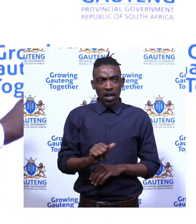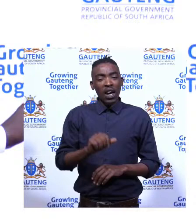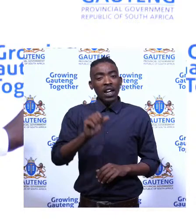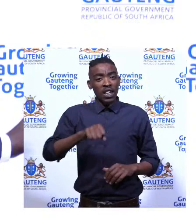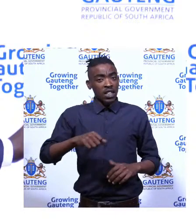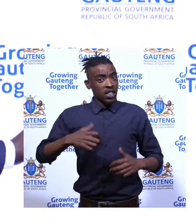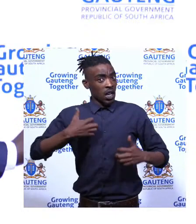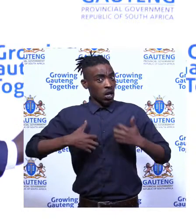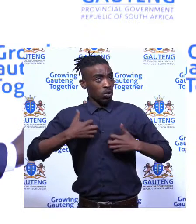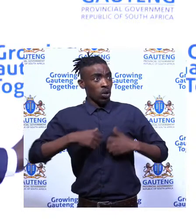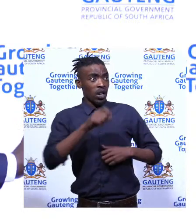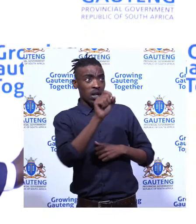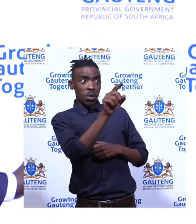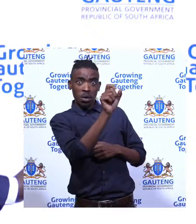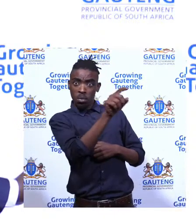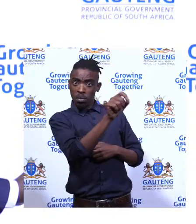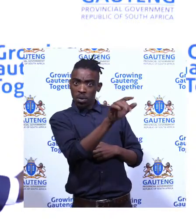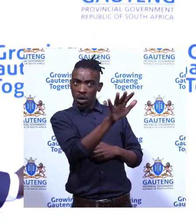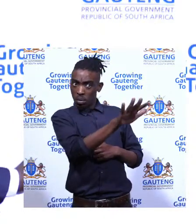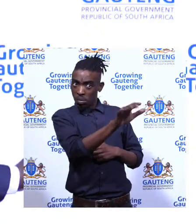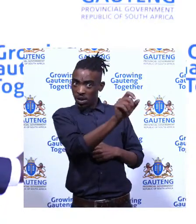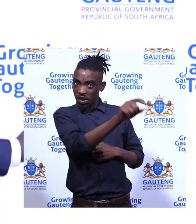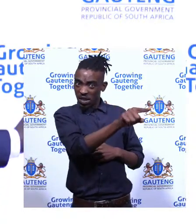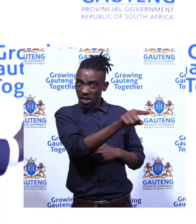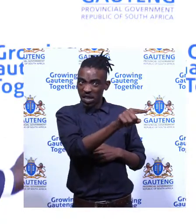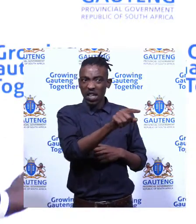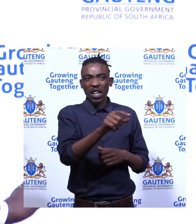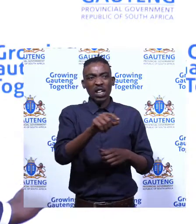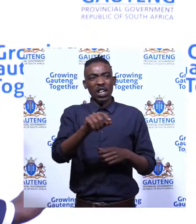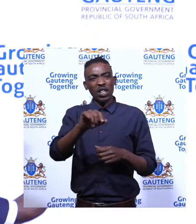Ekurhuleni and Joburg were linked to